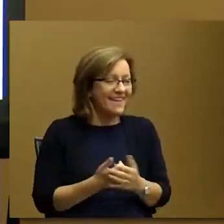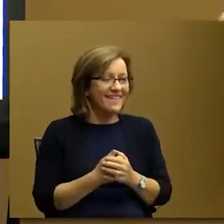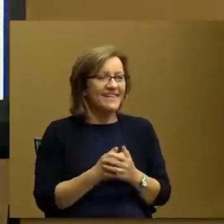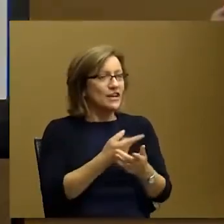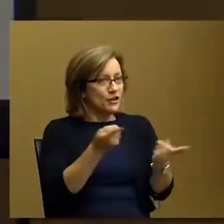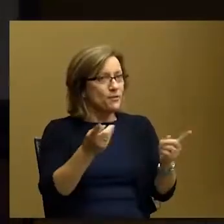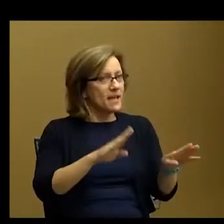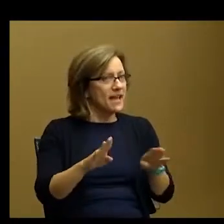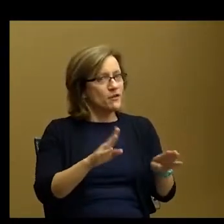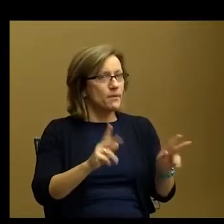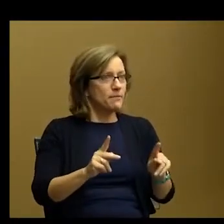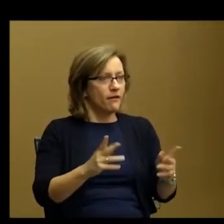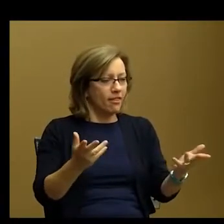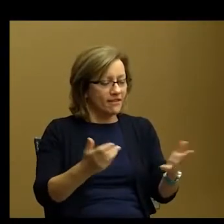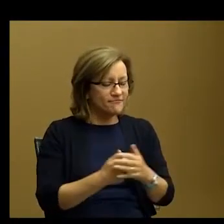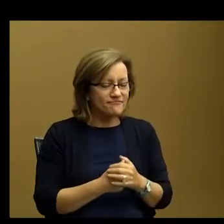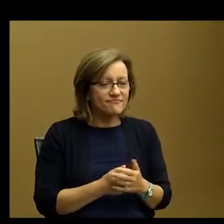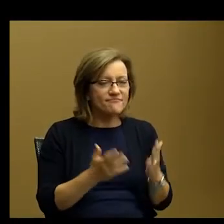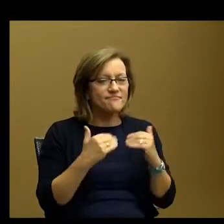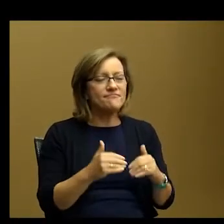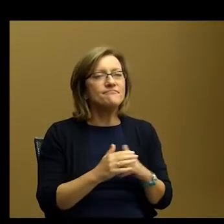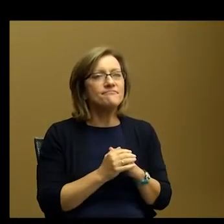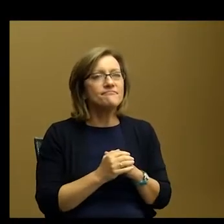Then requesting attention.